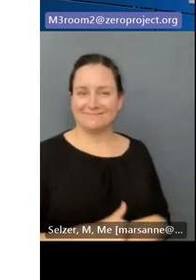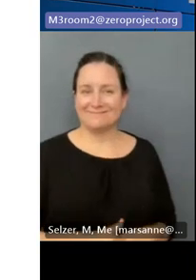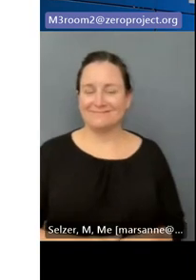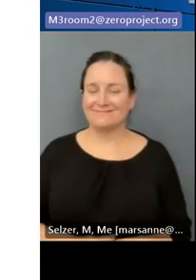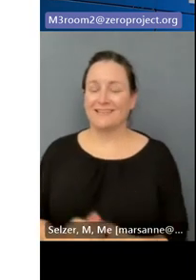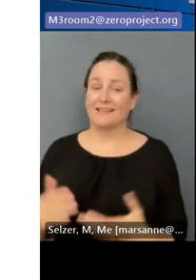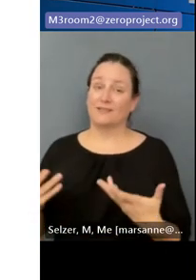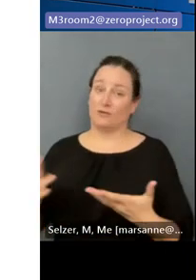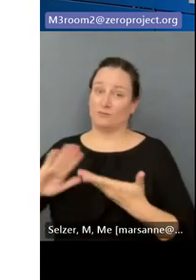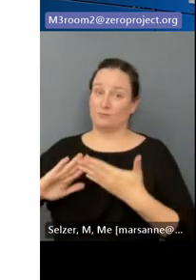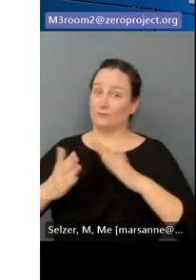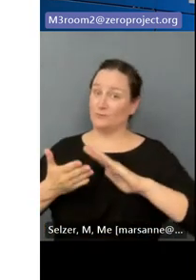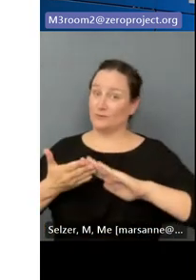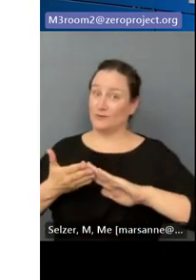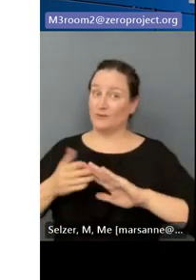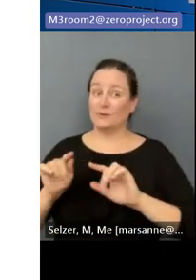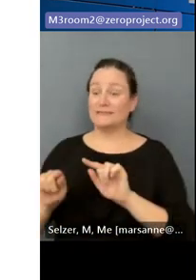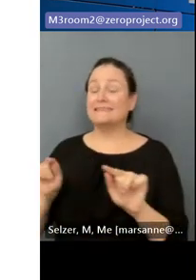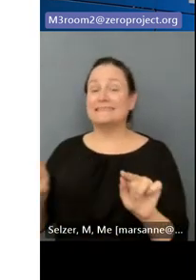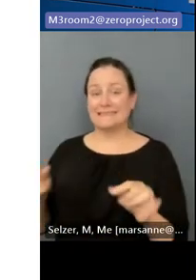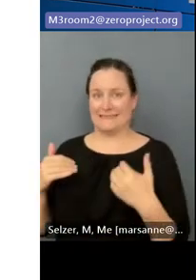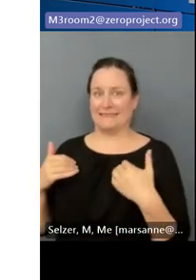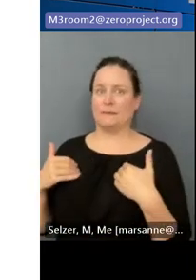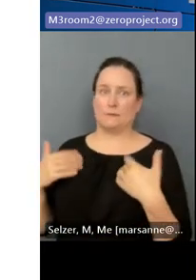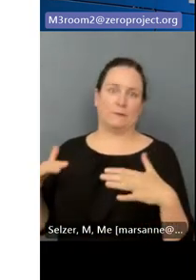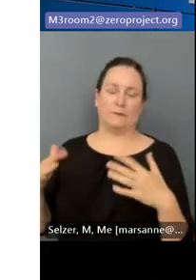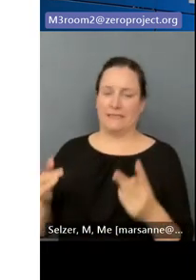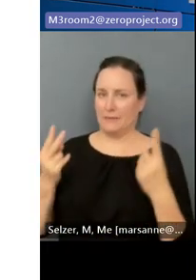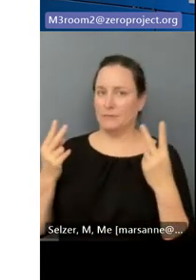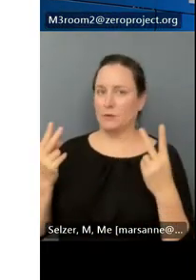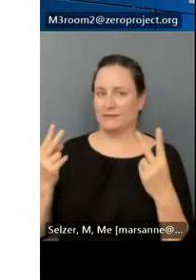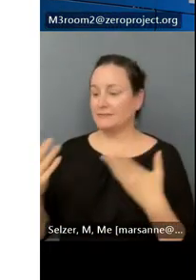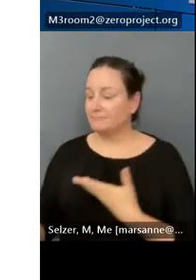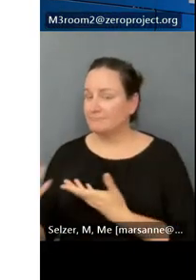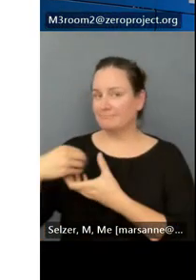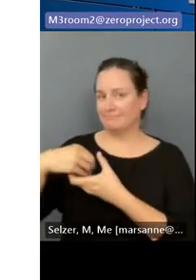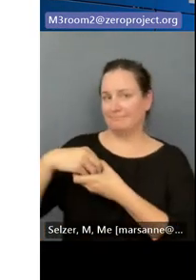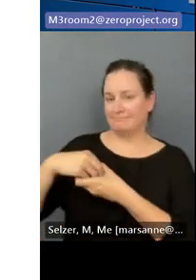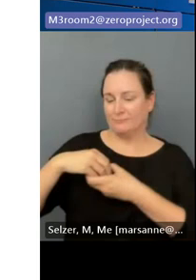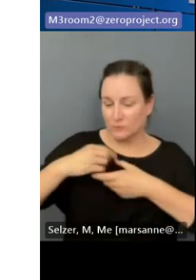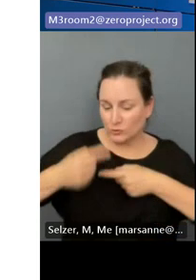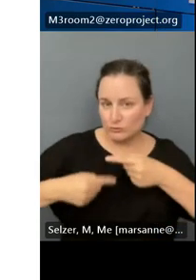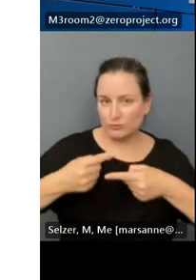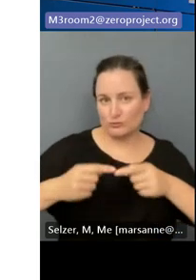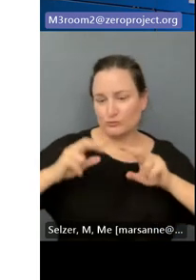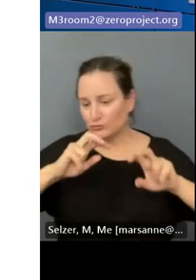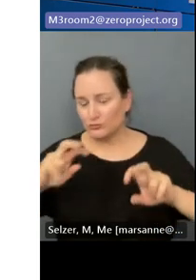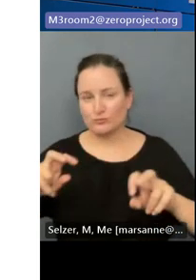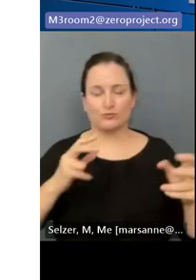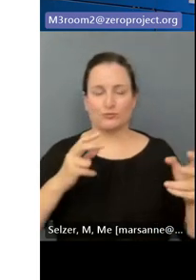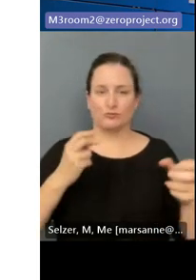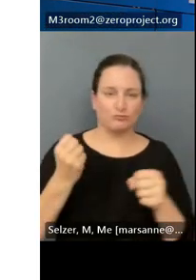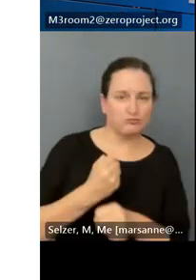society is very important to participate in the process. So